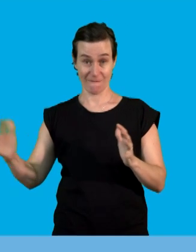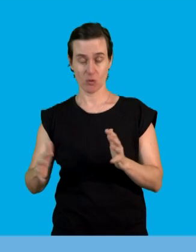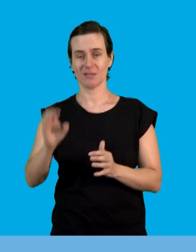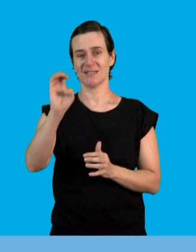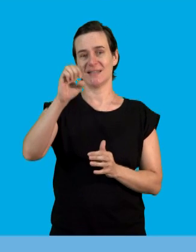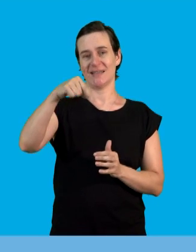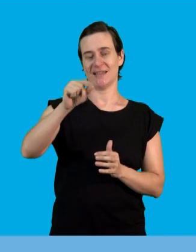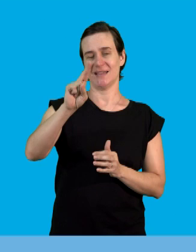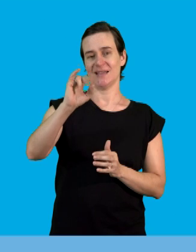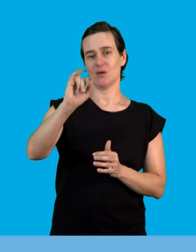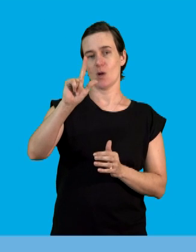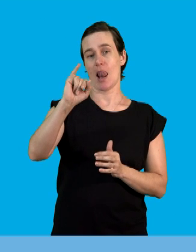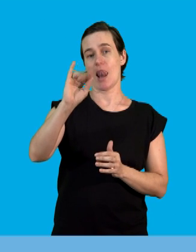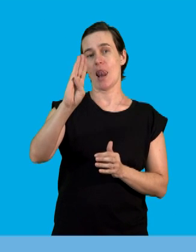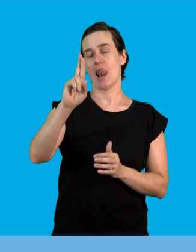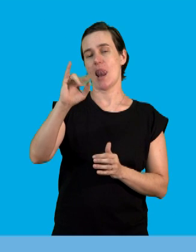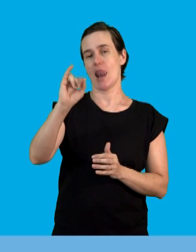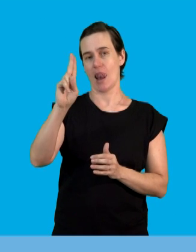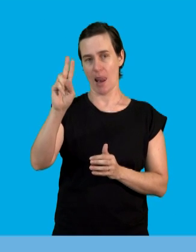be at equilibrium.